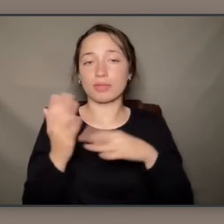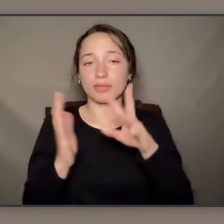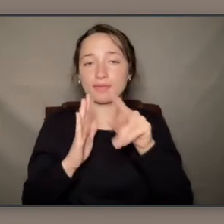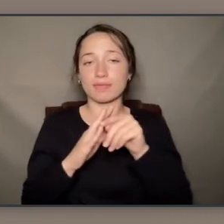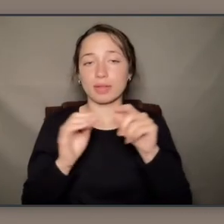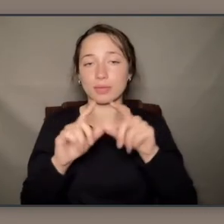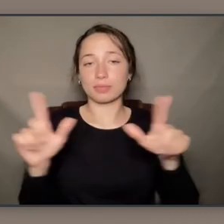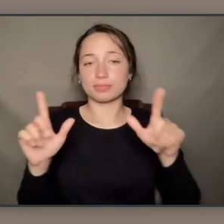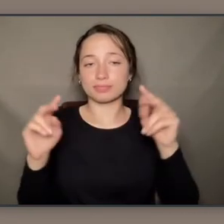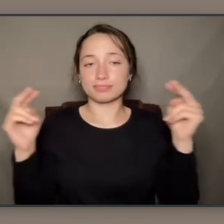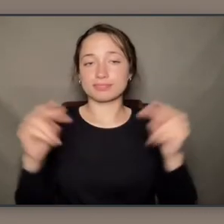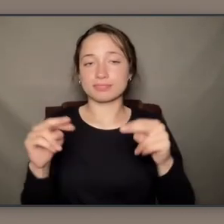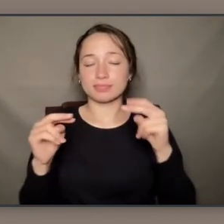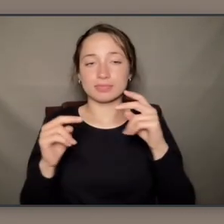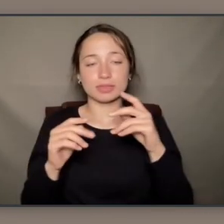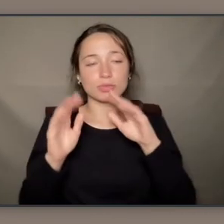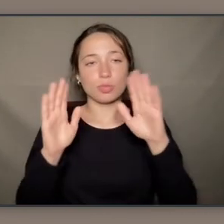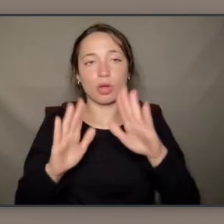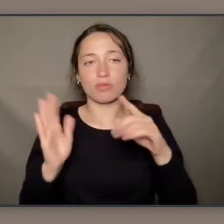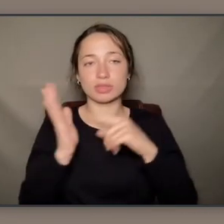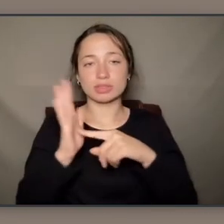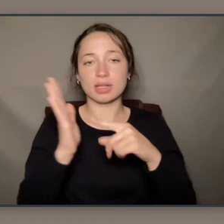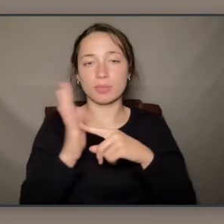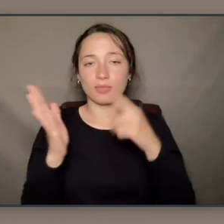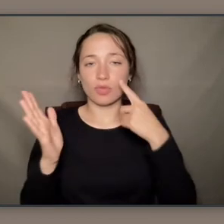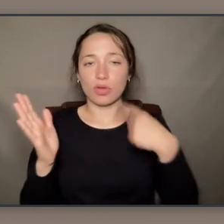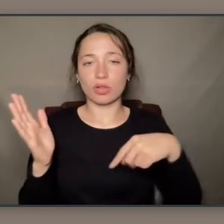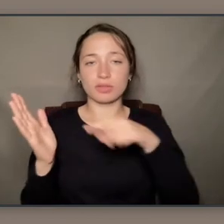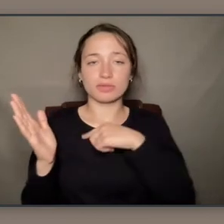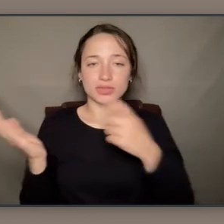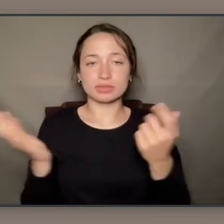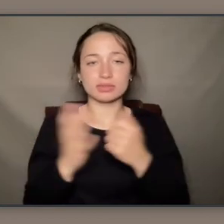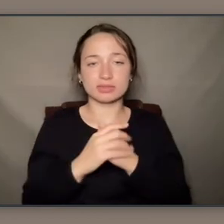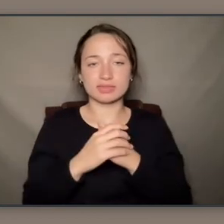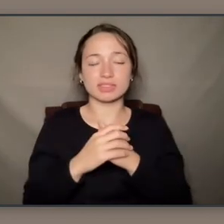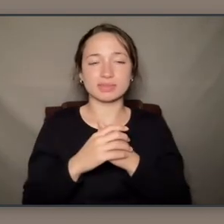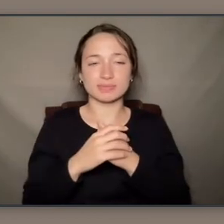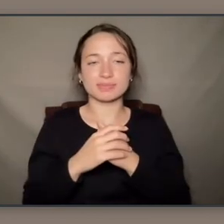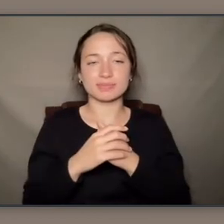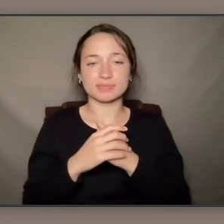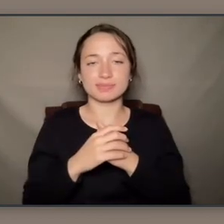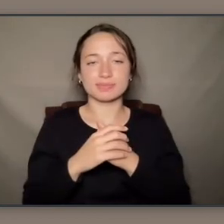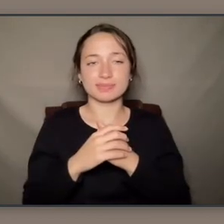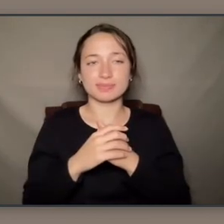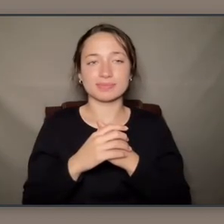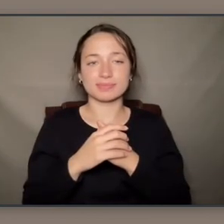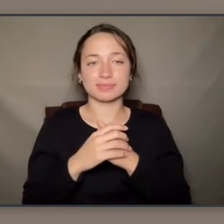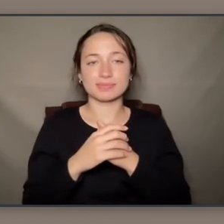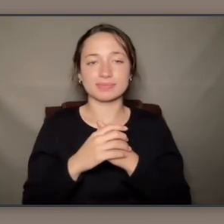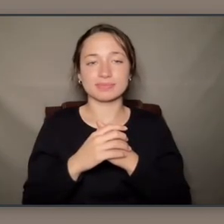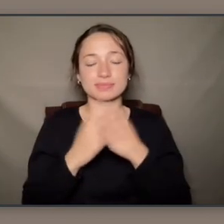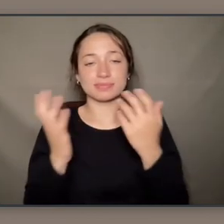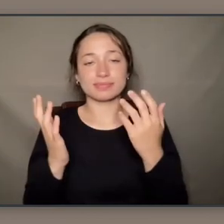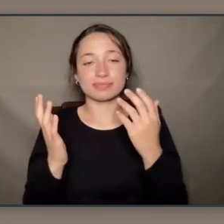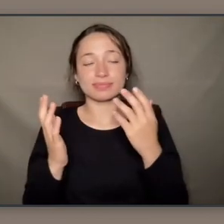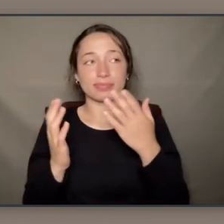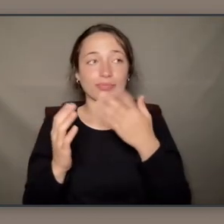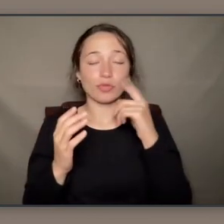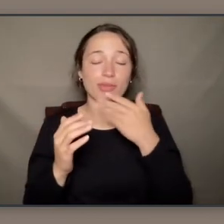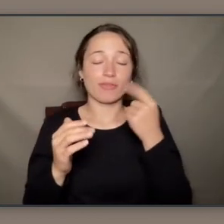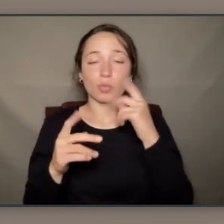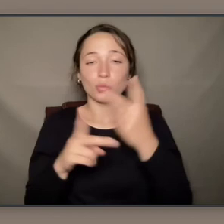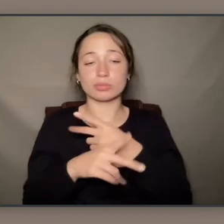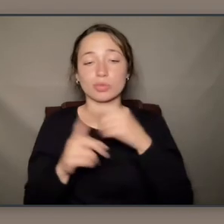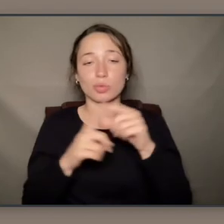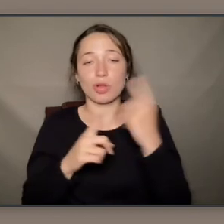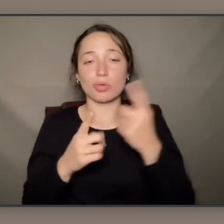the video that's being made. I hope it's a wonderful example for all of us. Well, for better, for worse, my words are